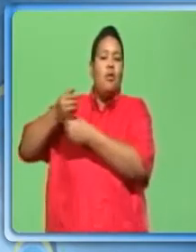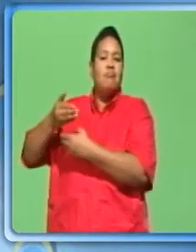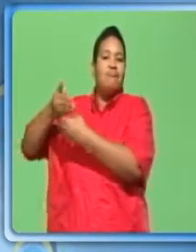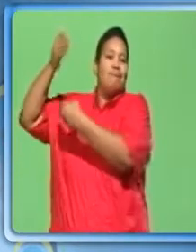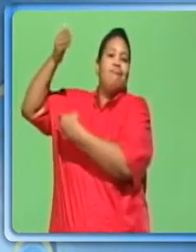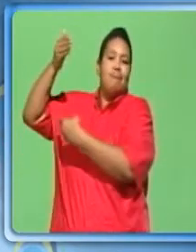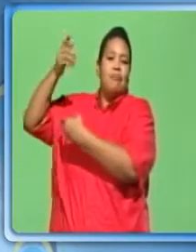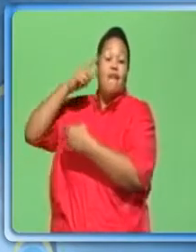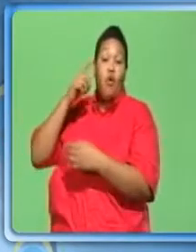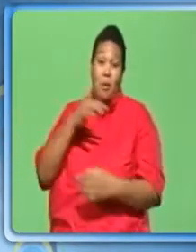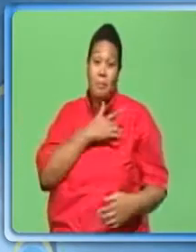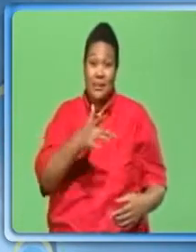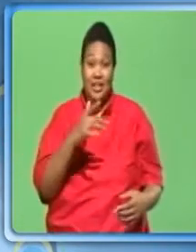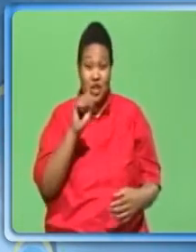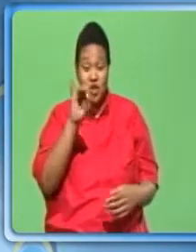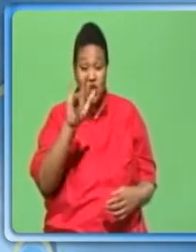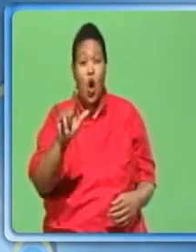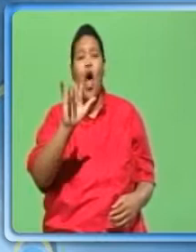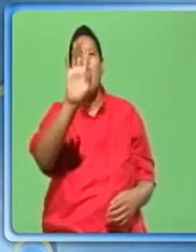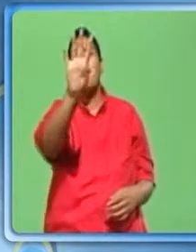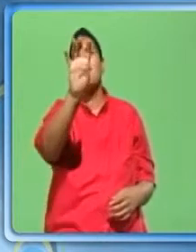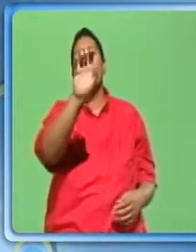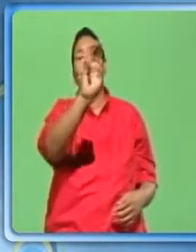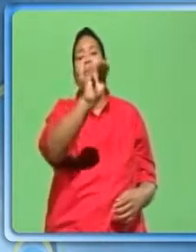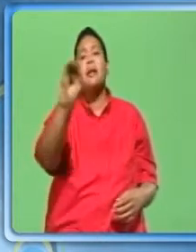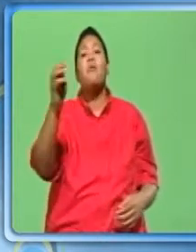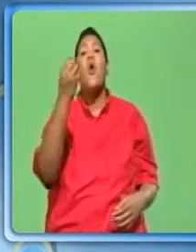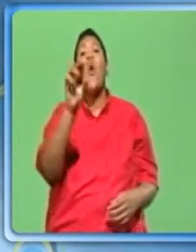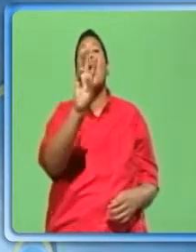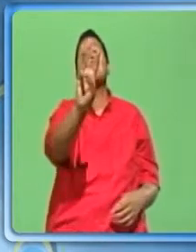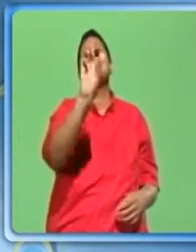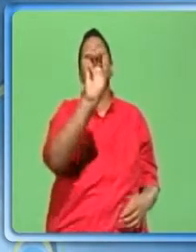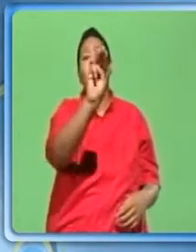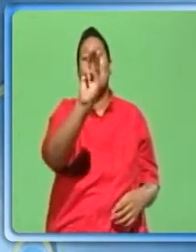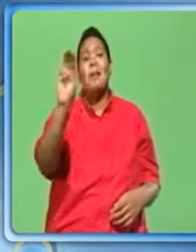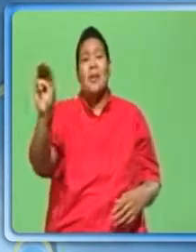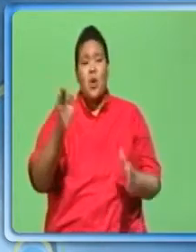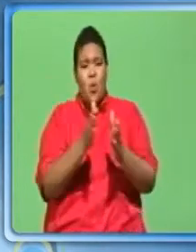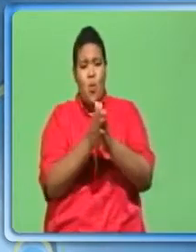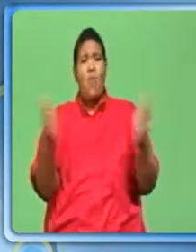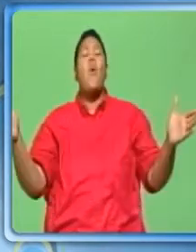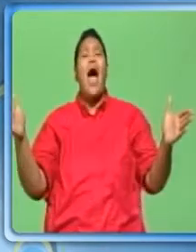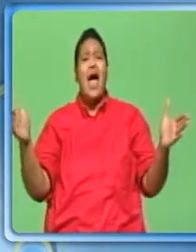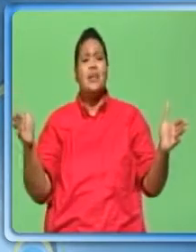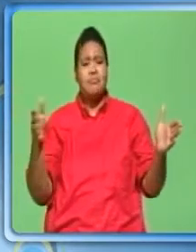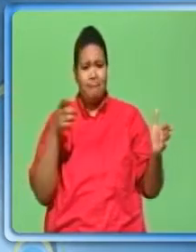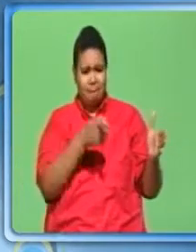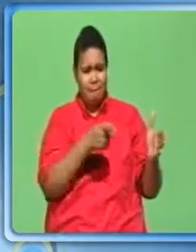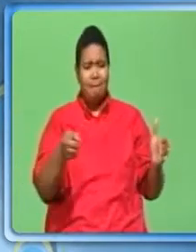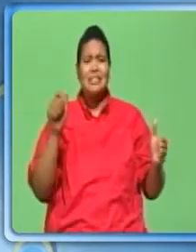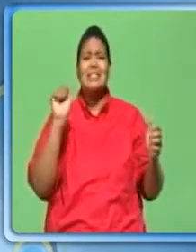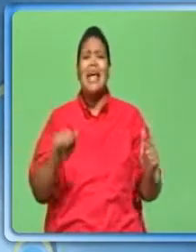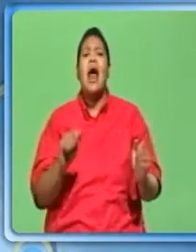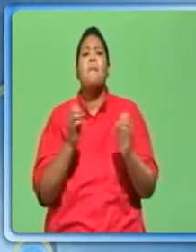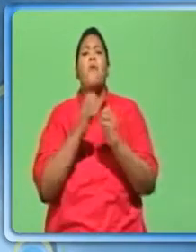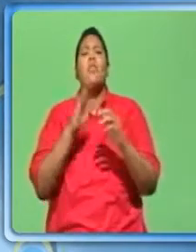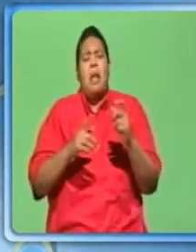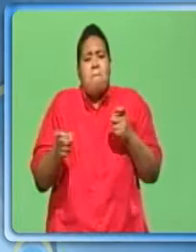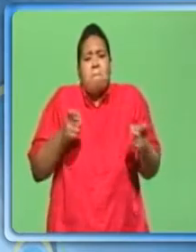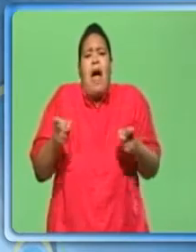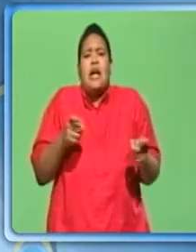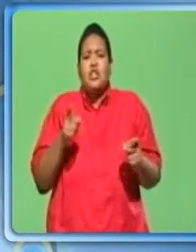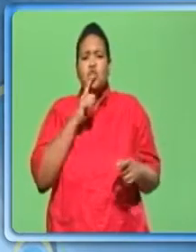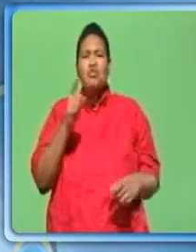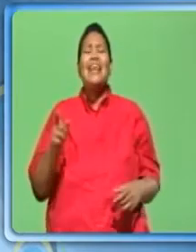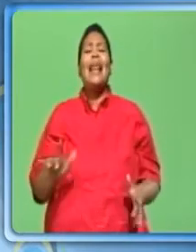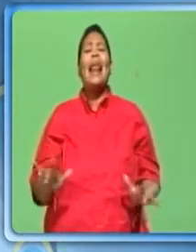typical soil, a 400 millimeter or 600 millimeter wide footing can more than handle the